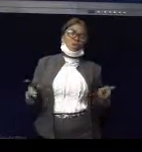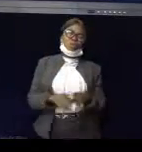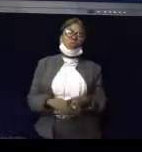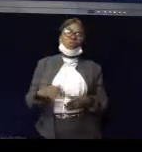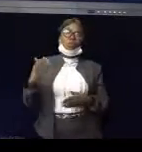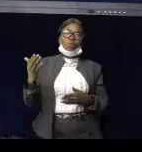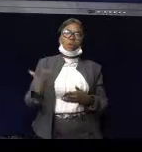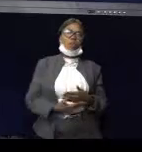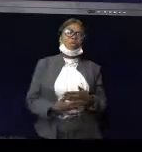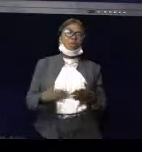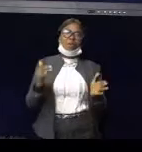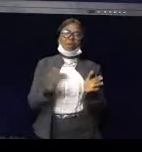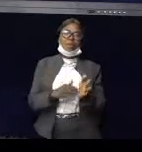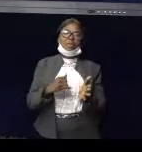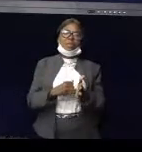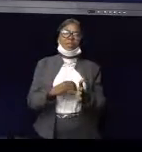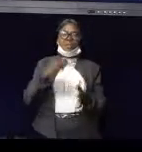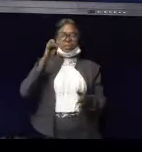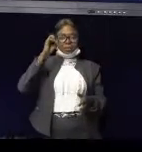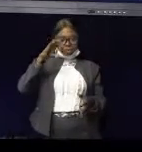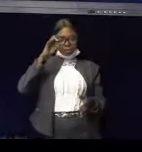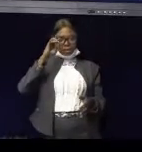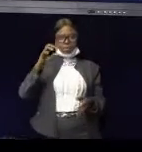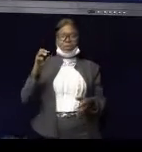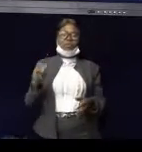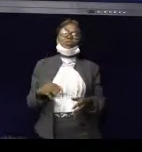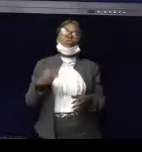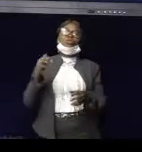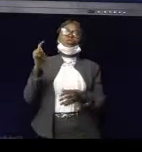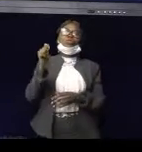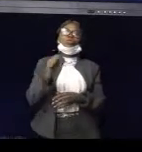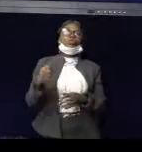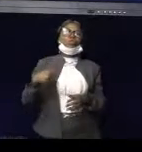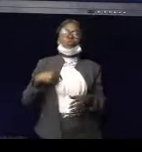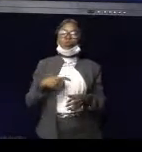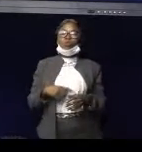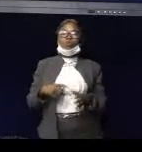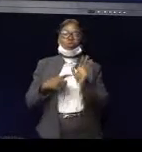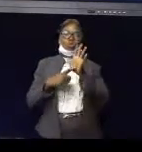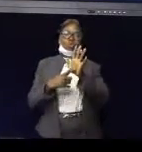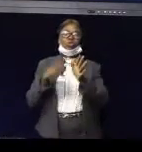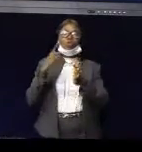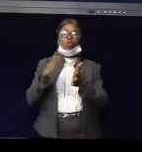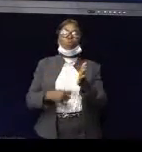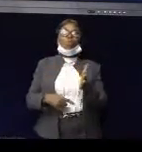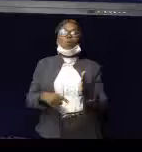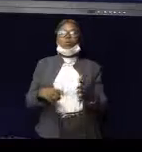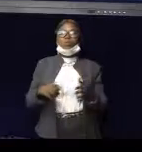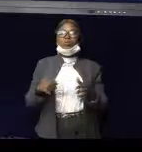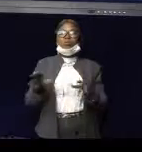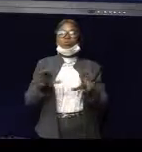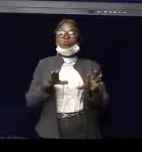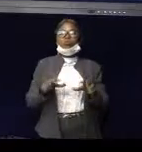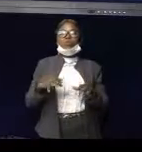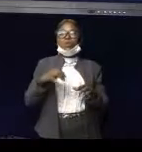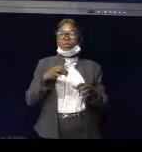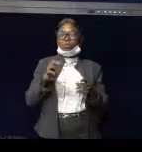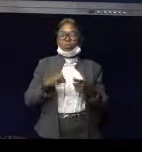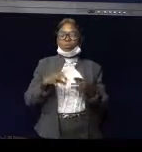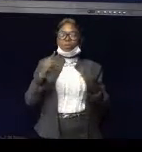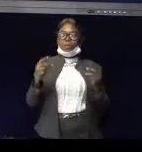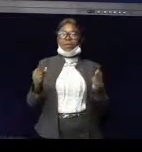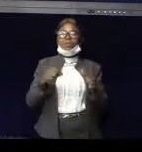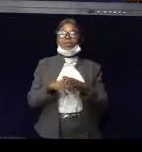welcome to this segment of the program. It is Magic Tuesday where I show you little tips and tricks to help you work faster and smarter